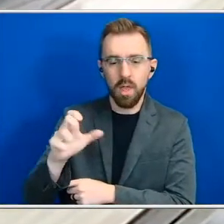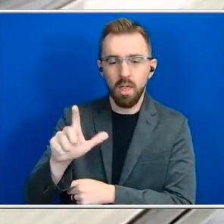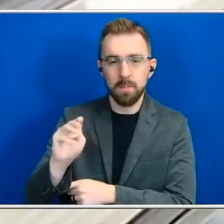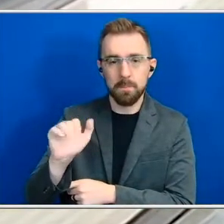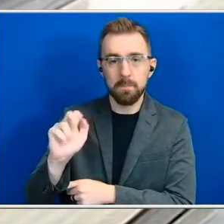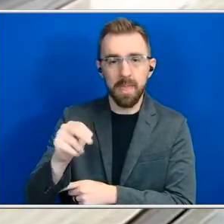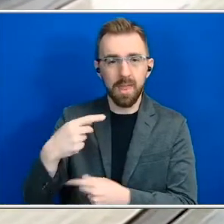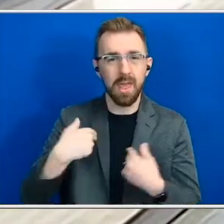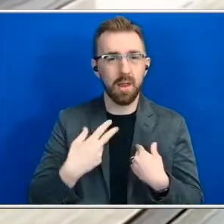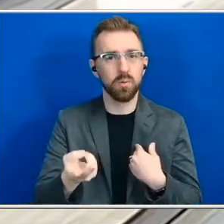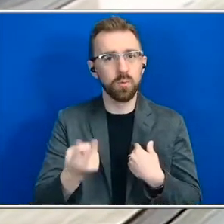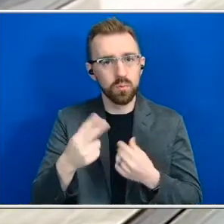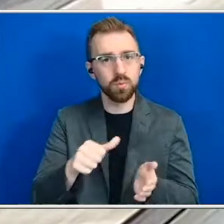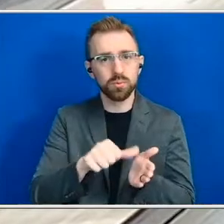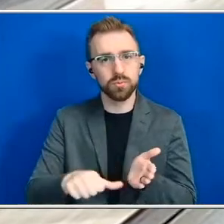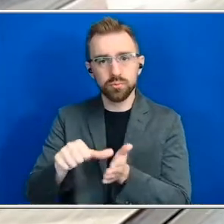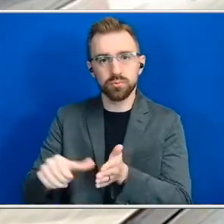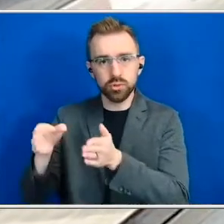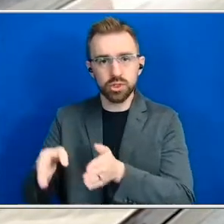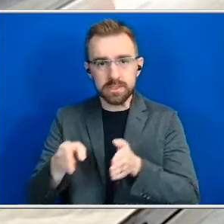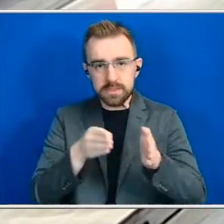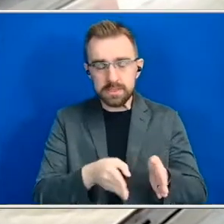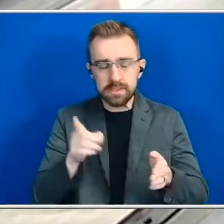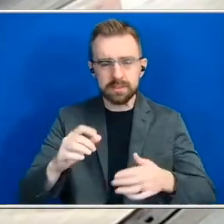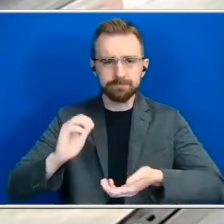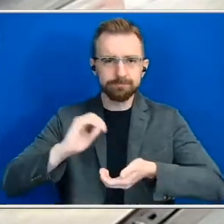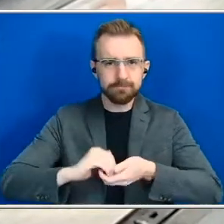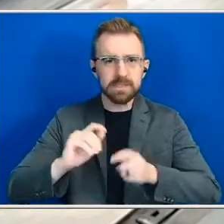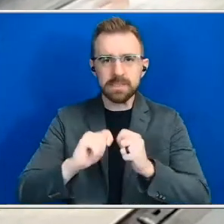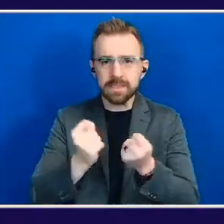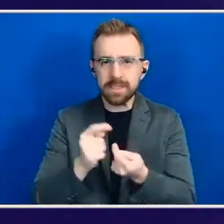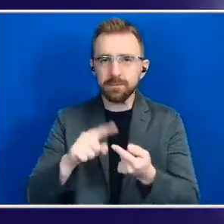surgeons working as a team to save his life.